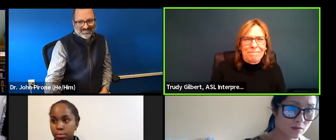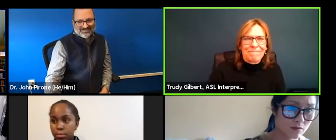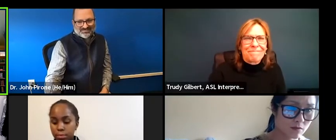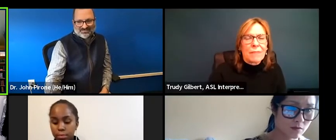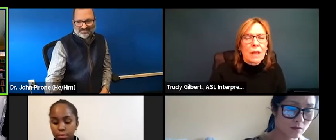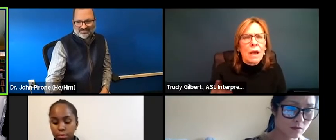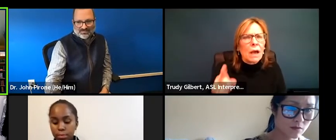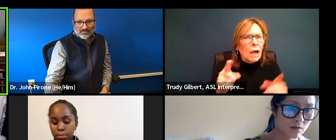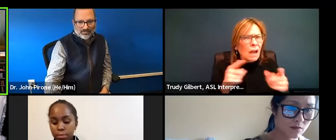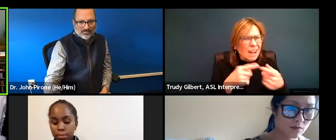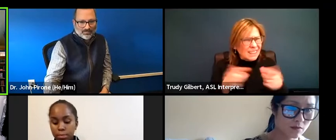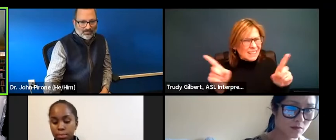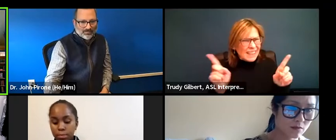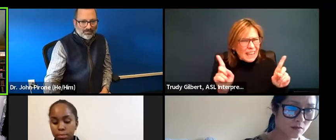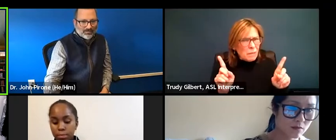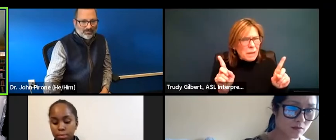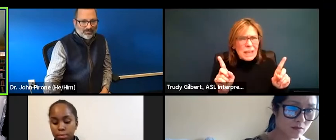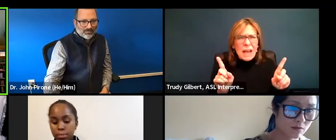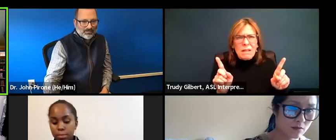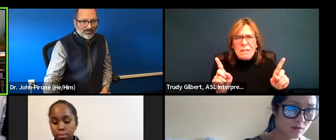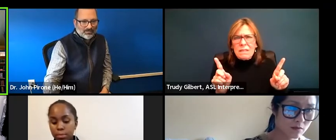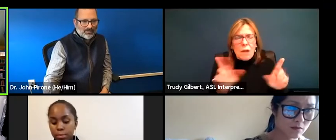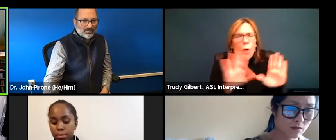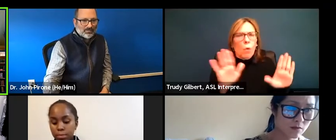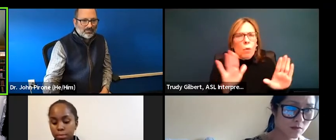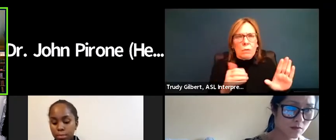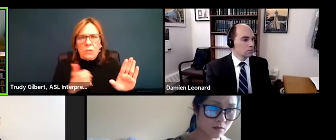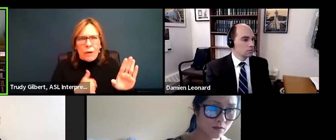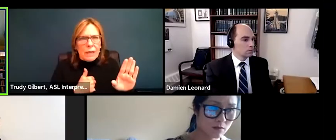Does anybody else? Oh, sorry.